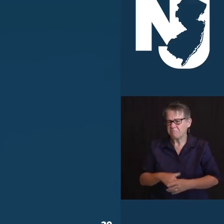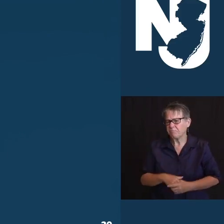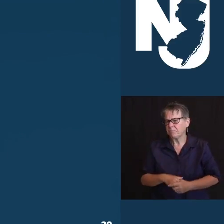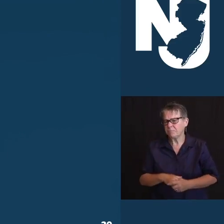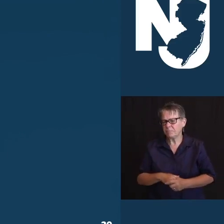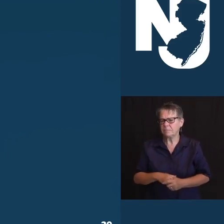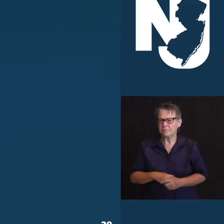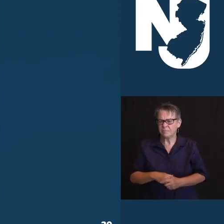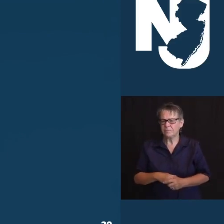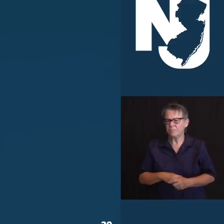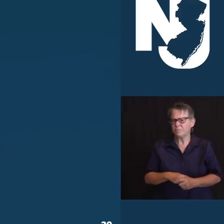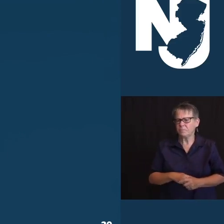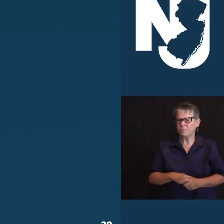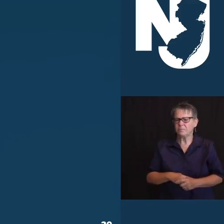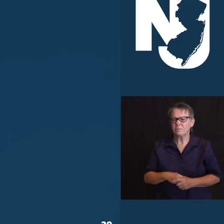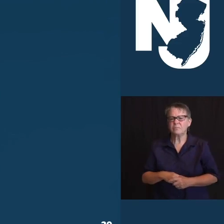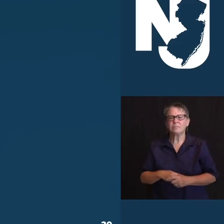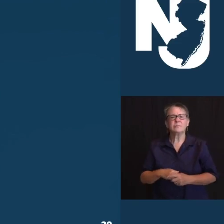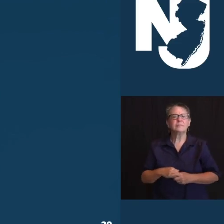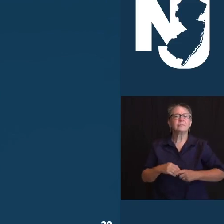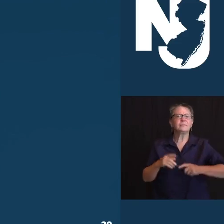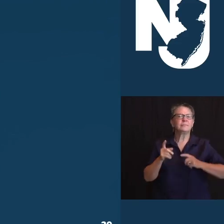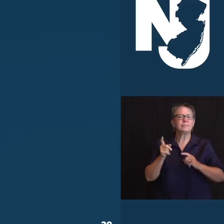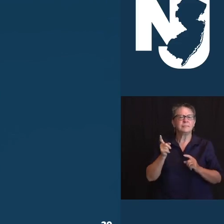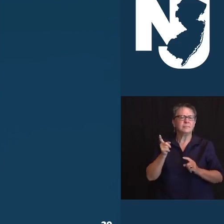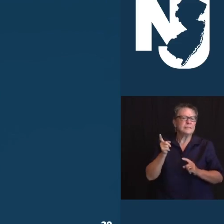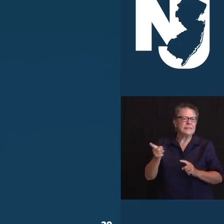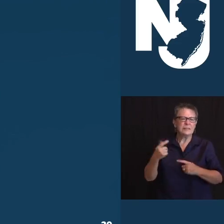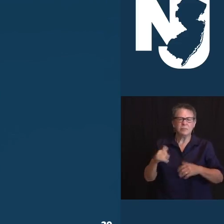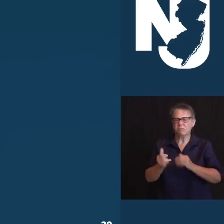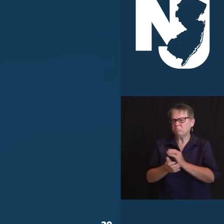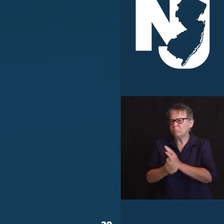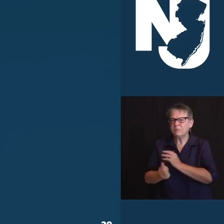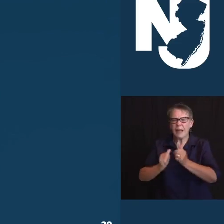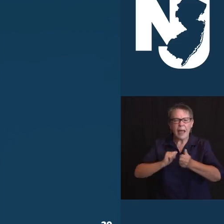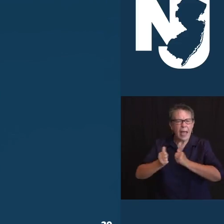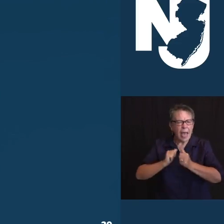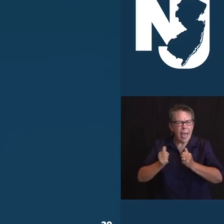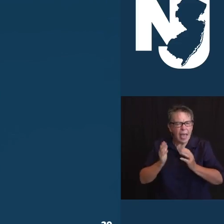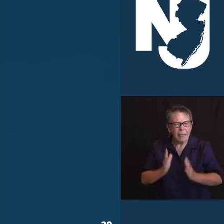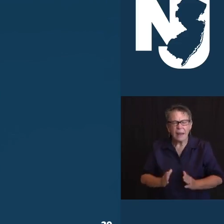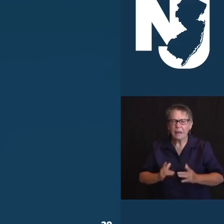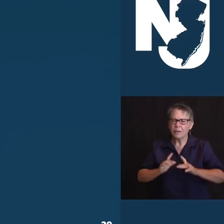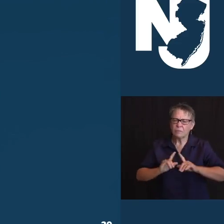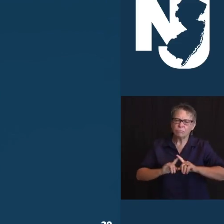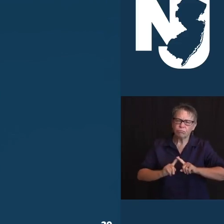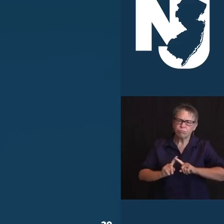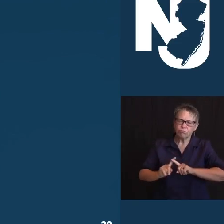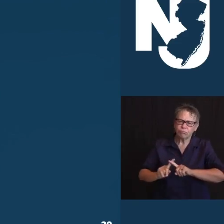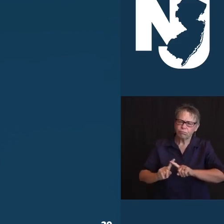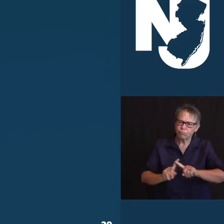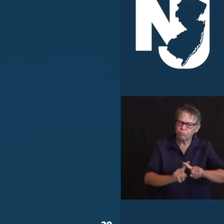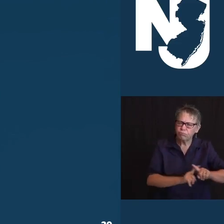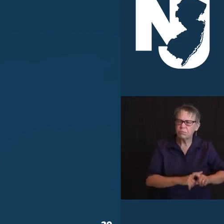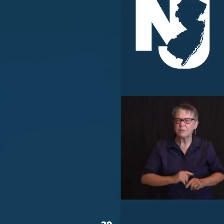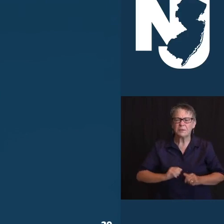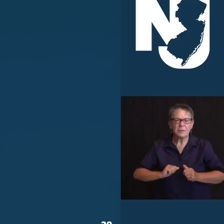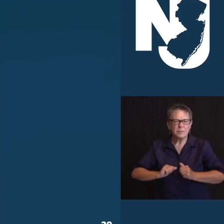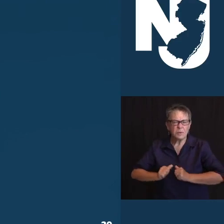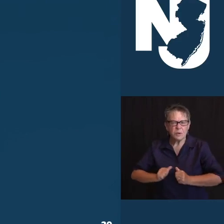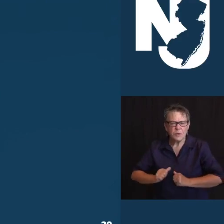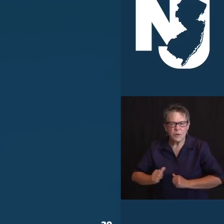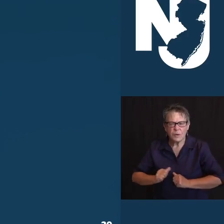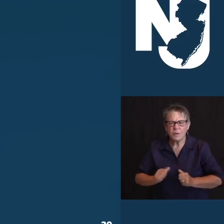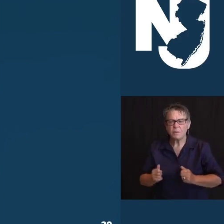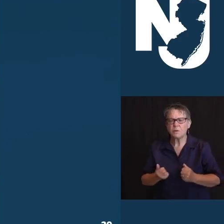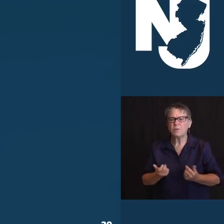multiple sports who put the chance to play Major League Baseball with the St. Louis Browns on hold to join